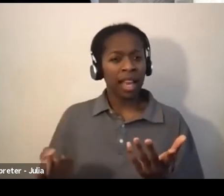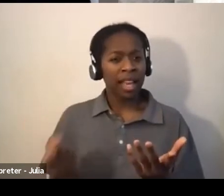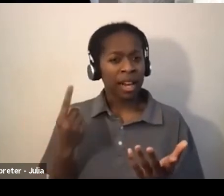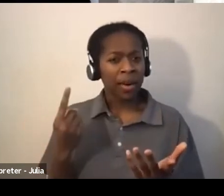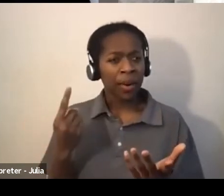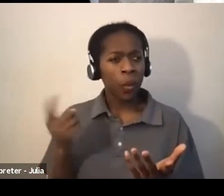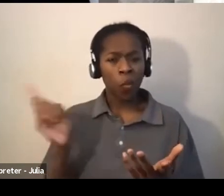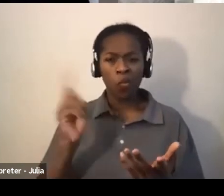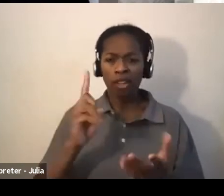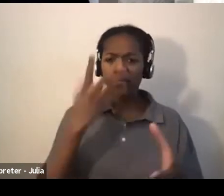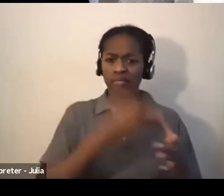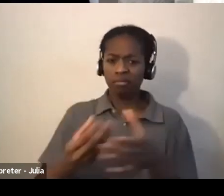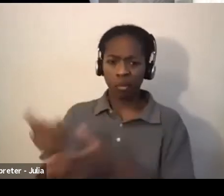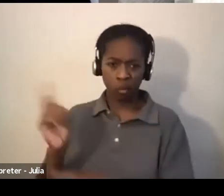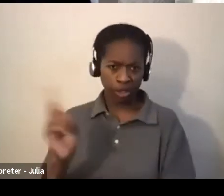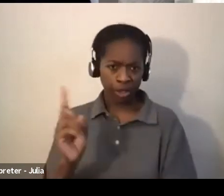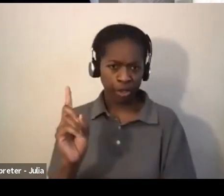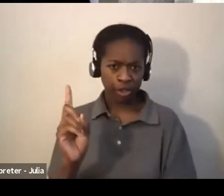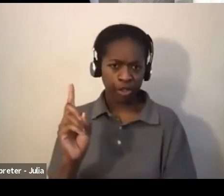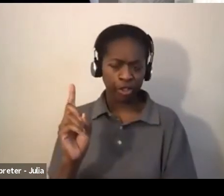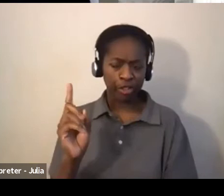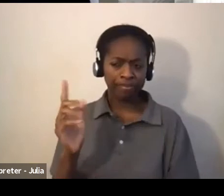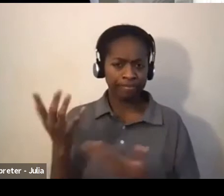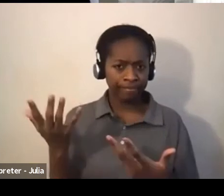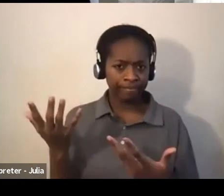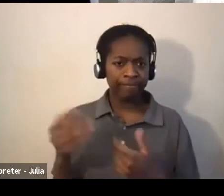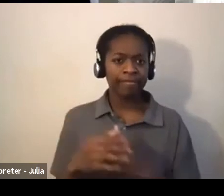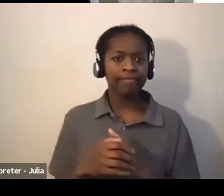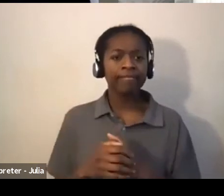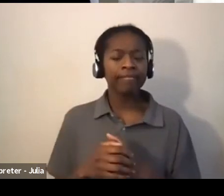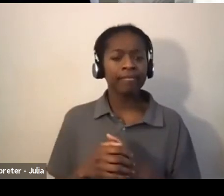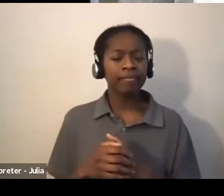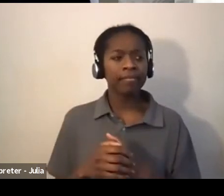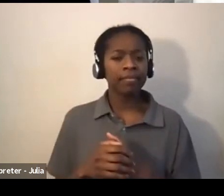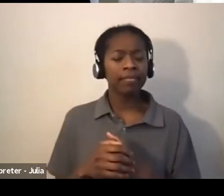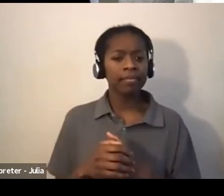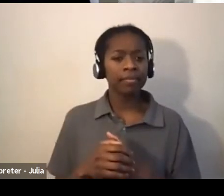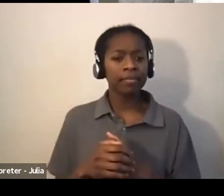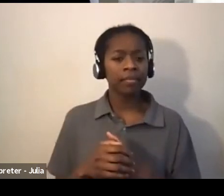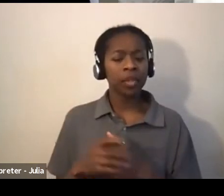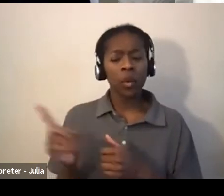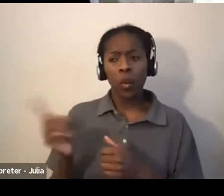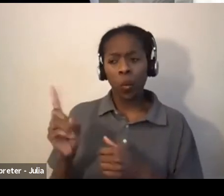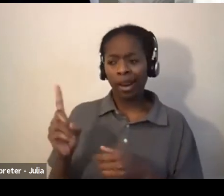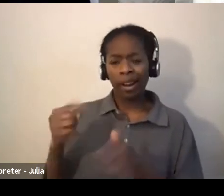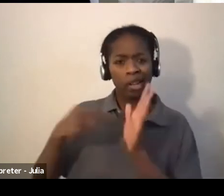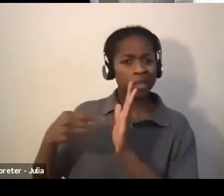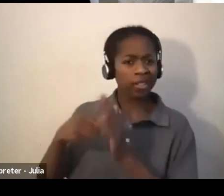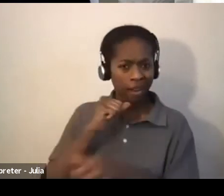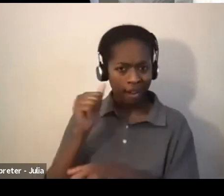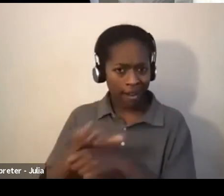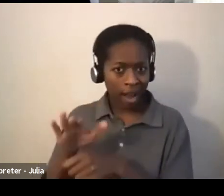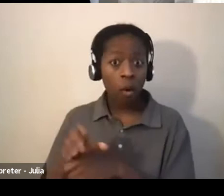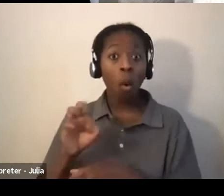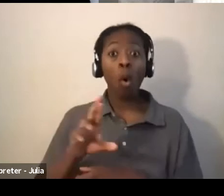failing? Where in media are we failing to represent, or where are we misrepresenting, or